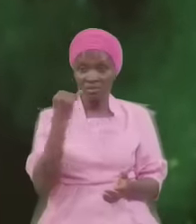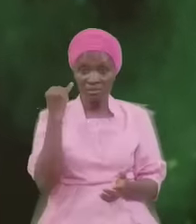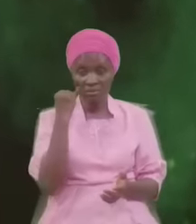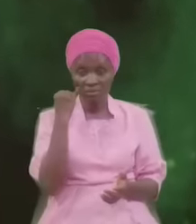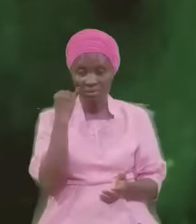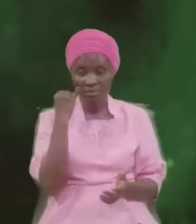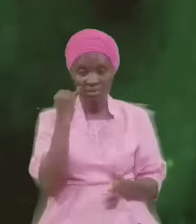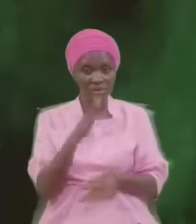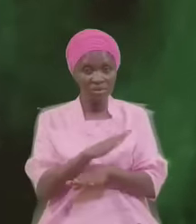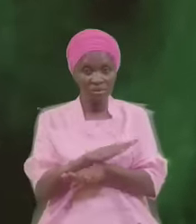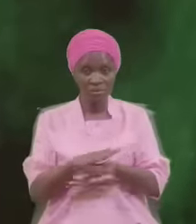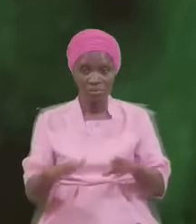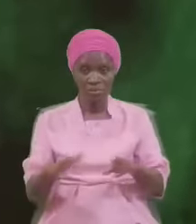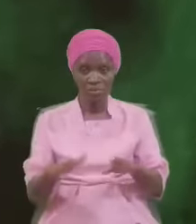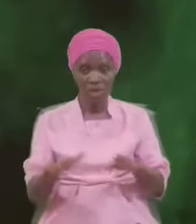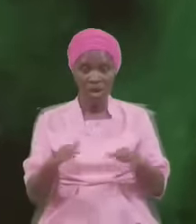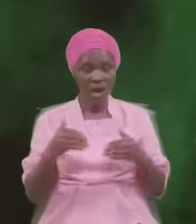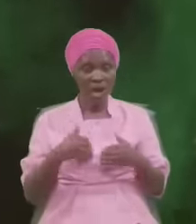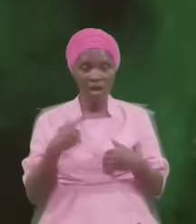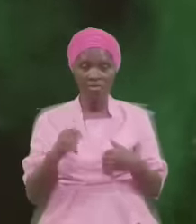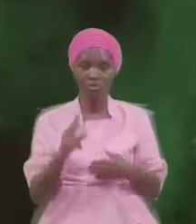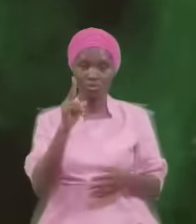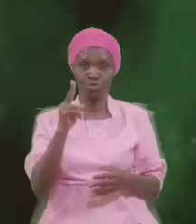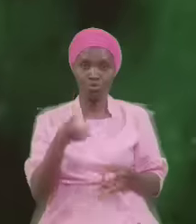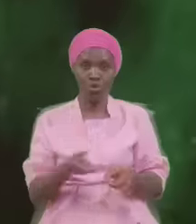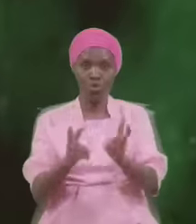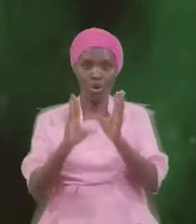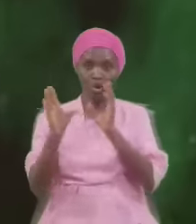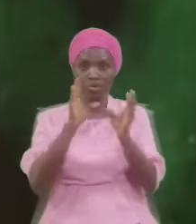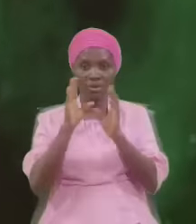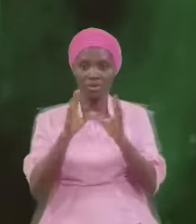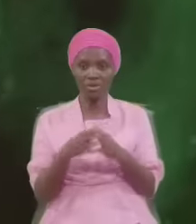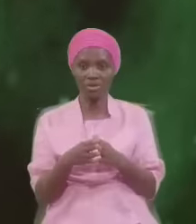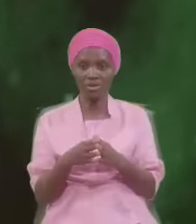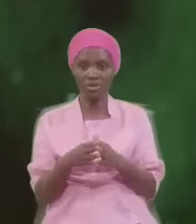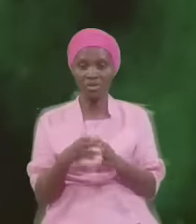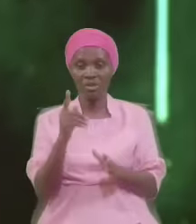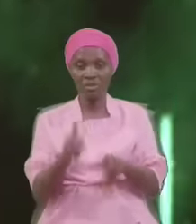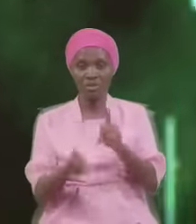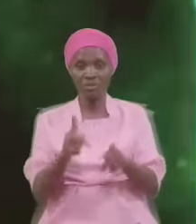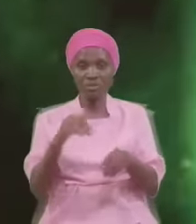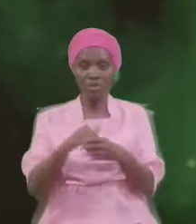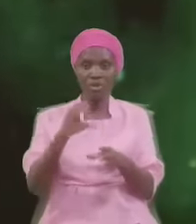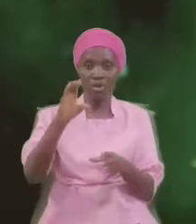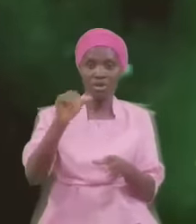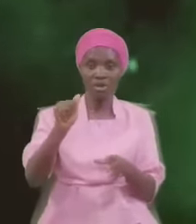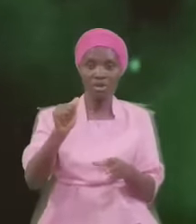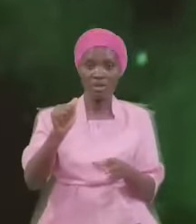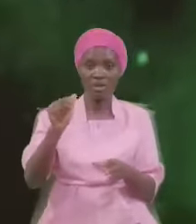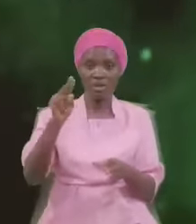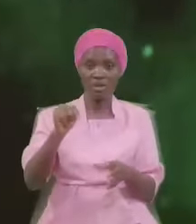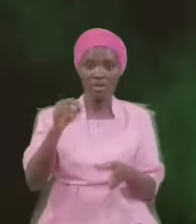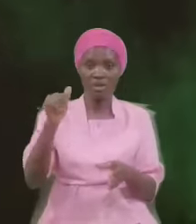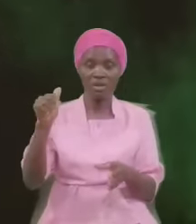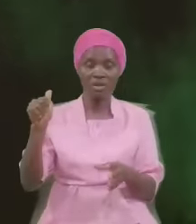didn't have the two-way communication. Meanwhile, the people in Canaan were afraid of them because they